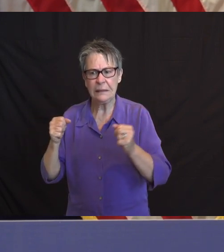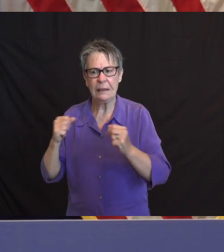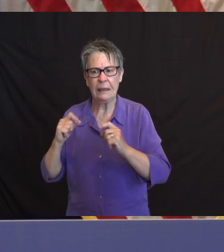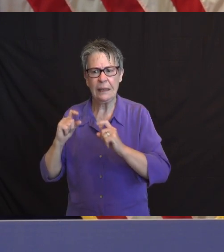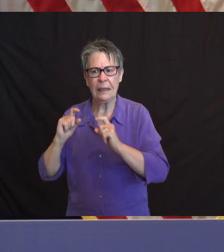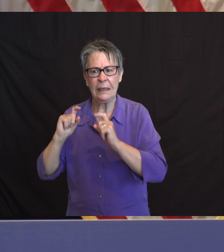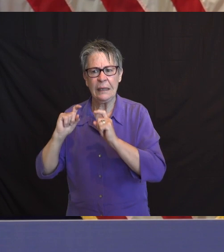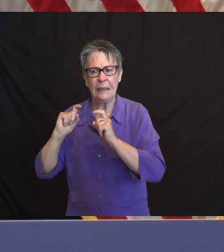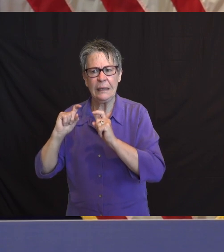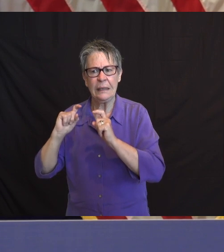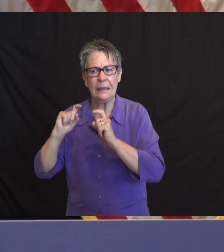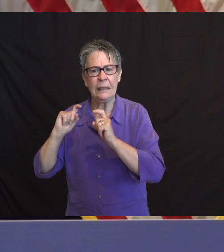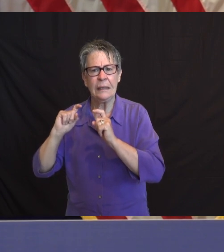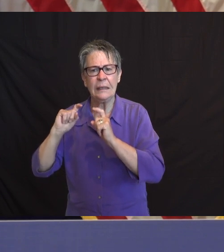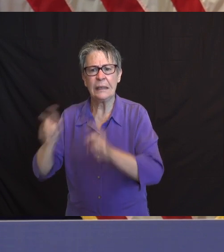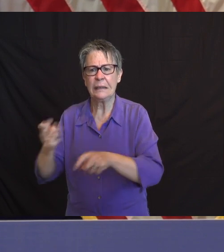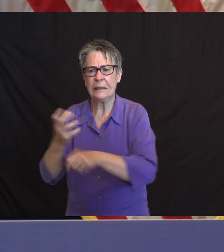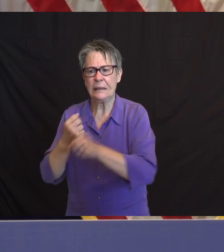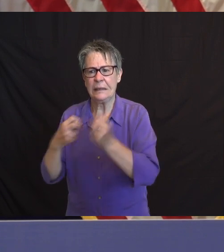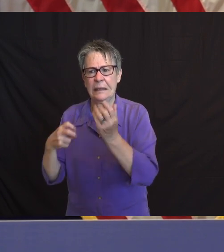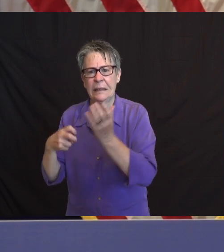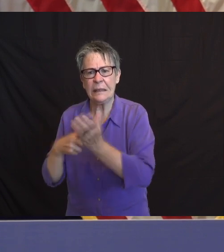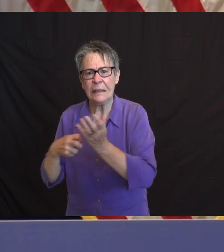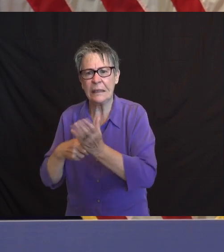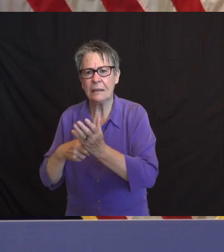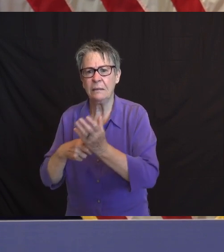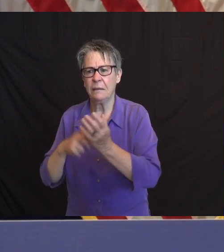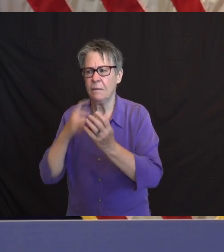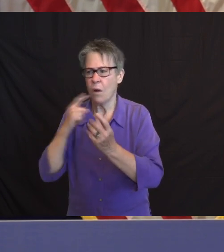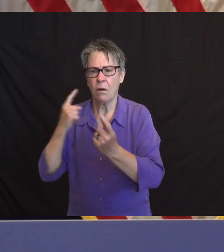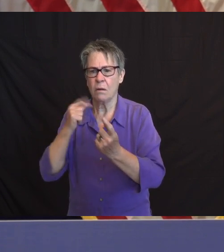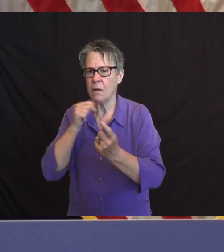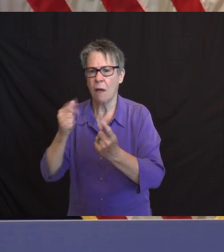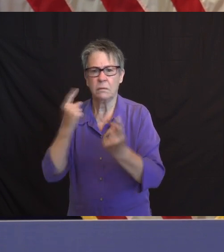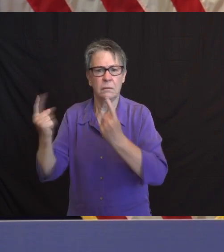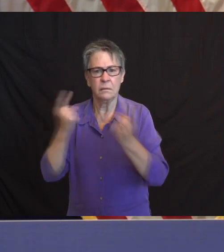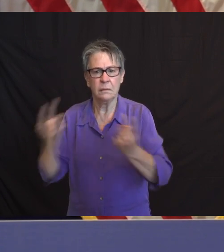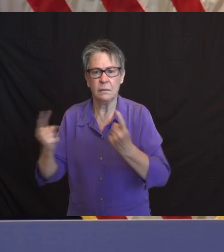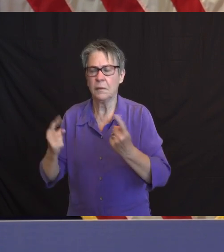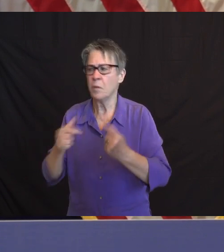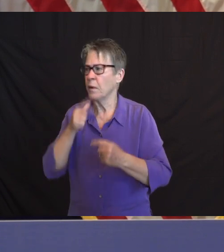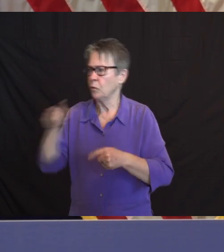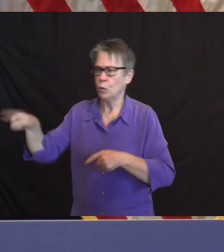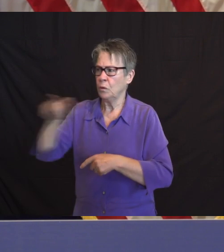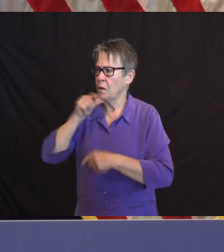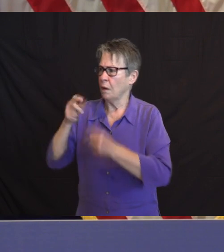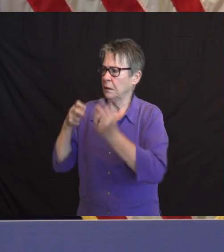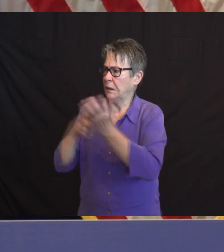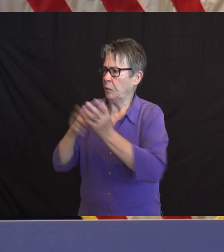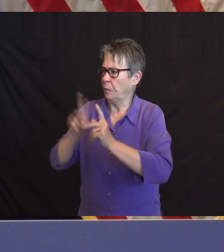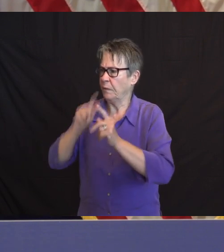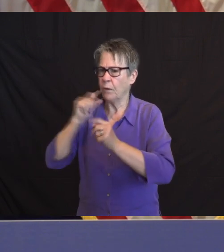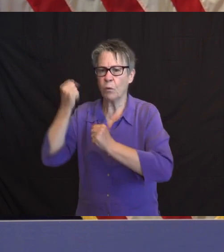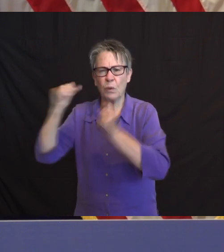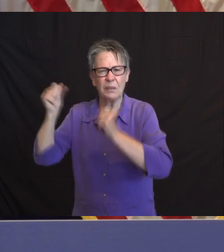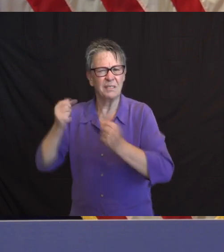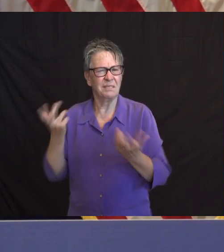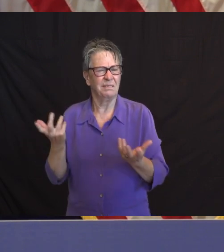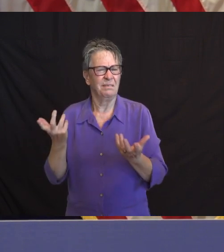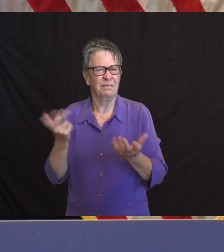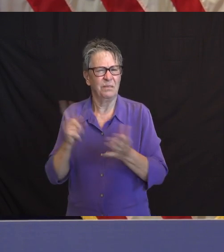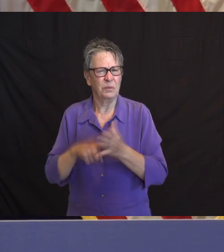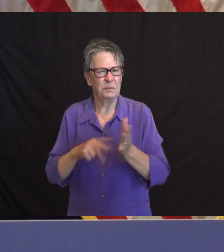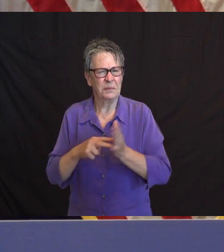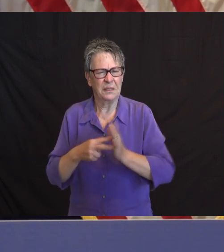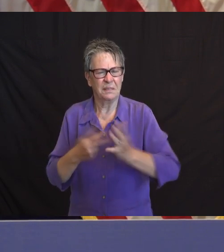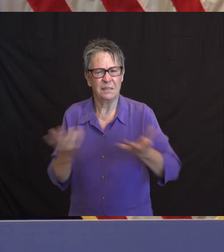And secondly, I just have to stress and reiterate a point I made already, that this is an independent process based on the bill that I signed